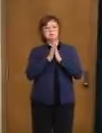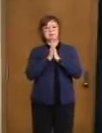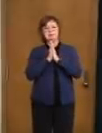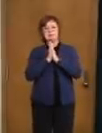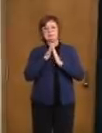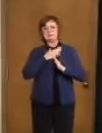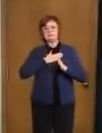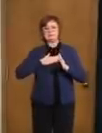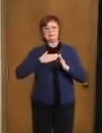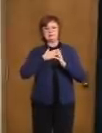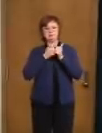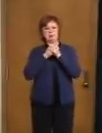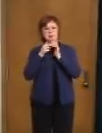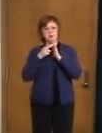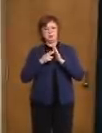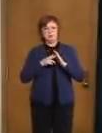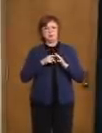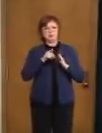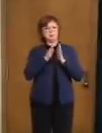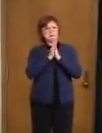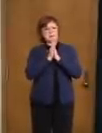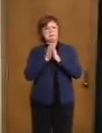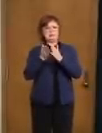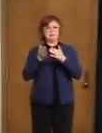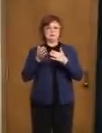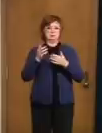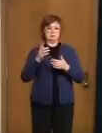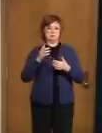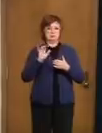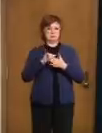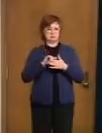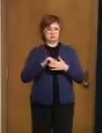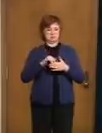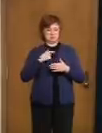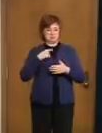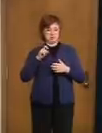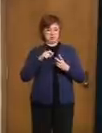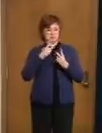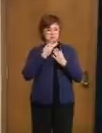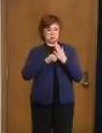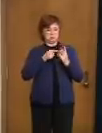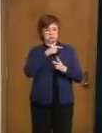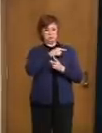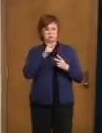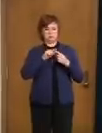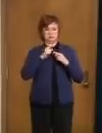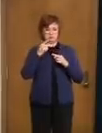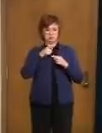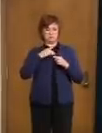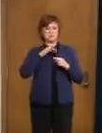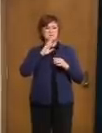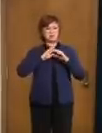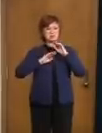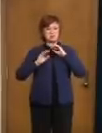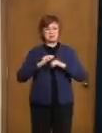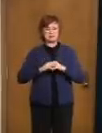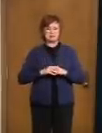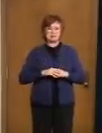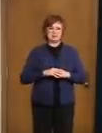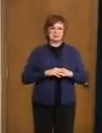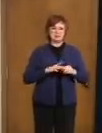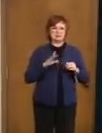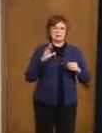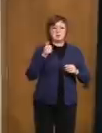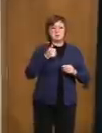to follow the health guidelines. How frustrating is it to see these numbers now? I don't know that I would say that